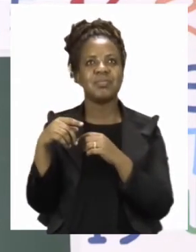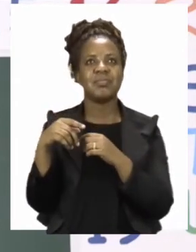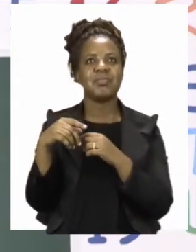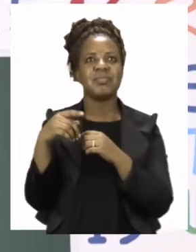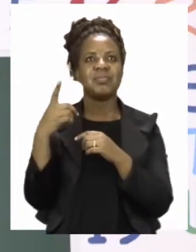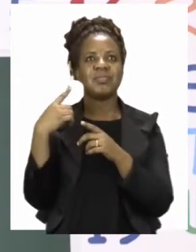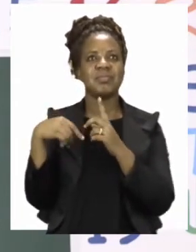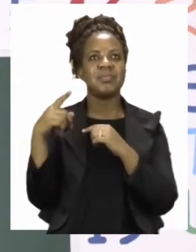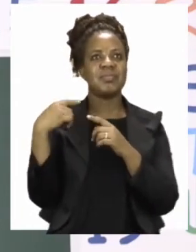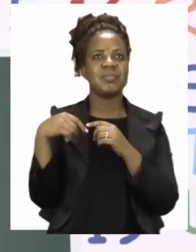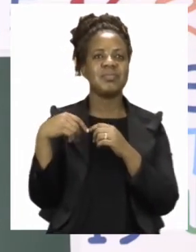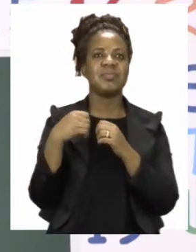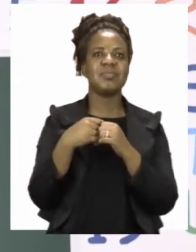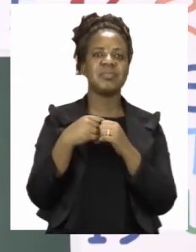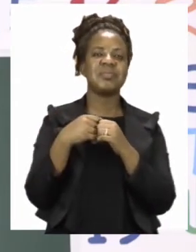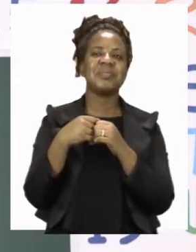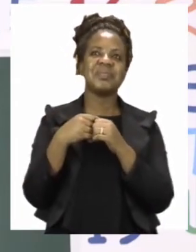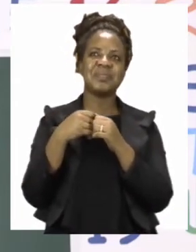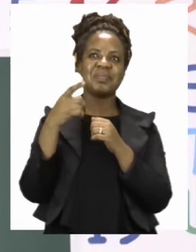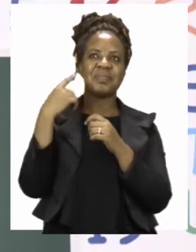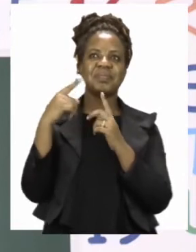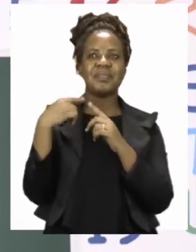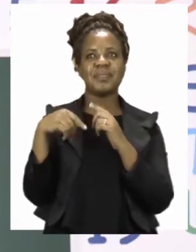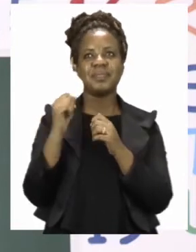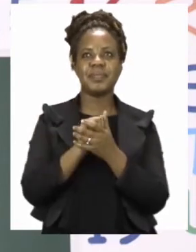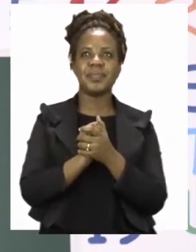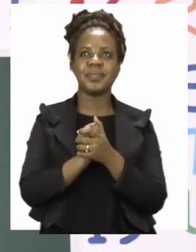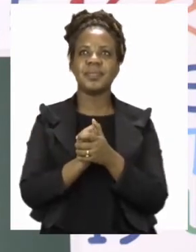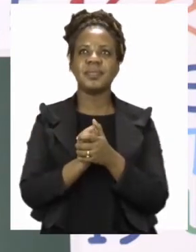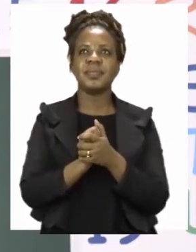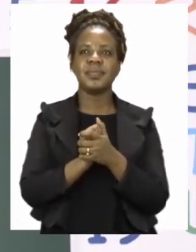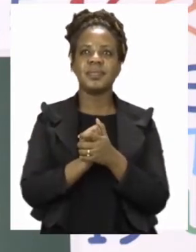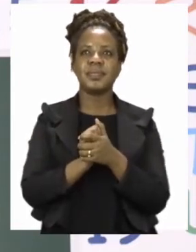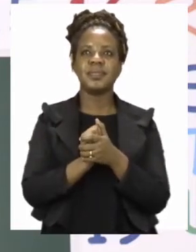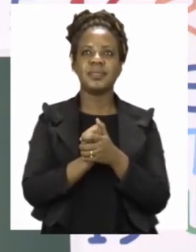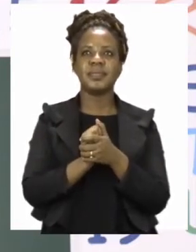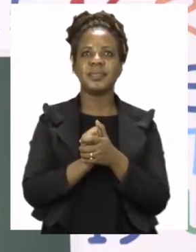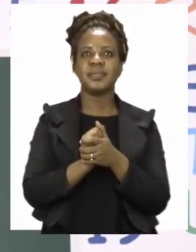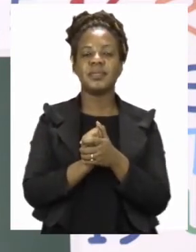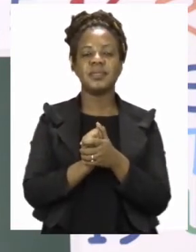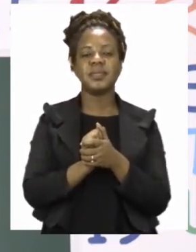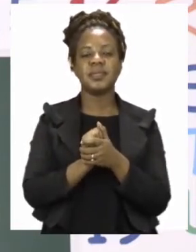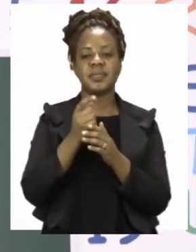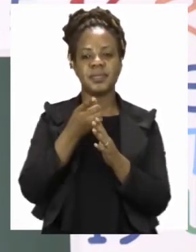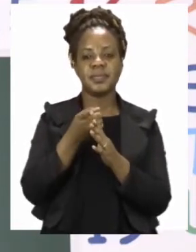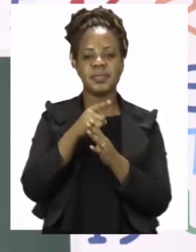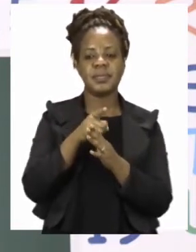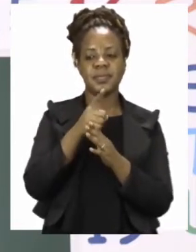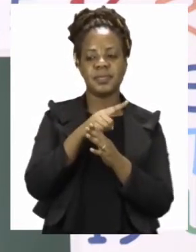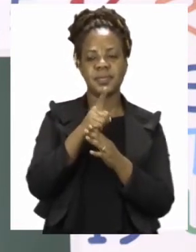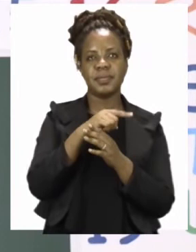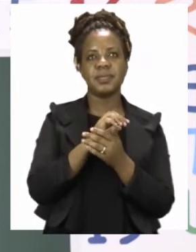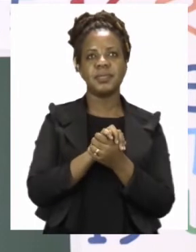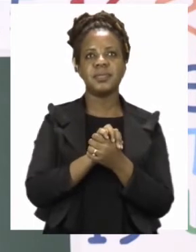will look at us and say, okay, I'm going to give you 110. So he is going to